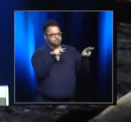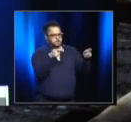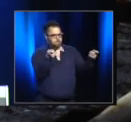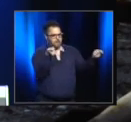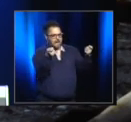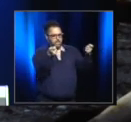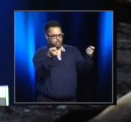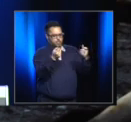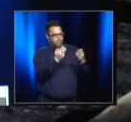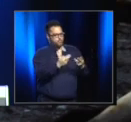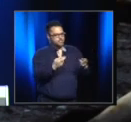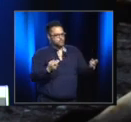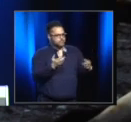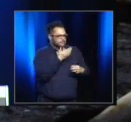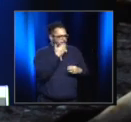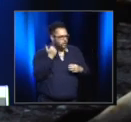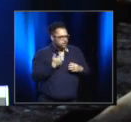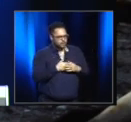resources.